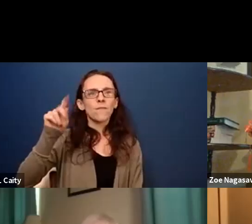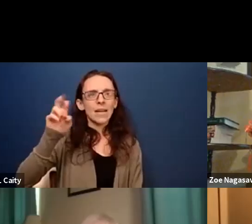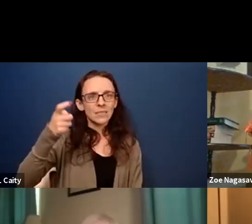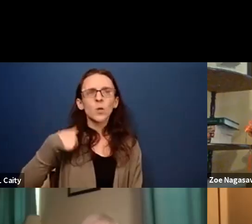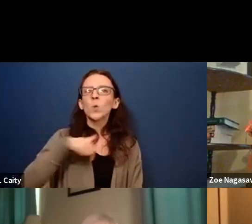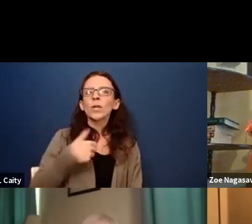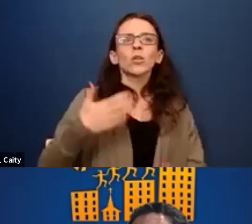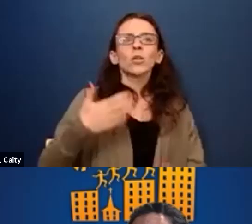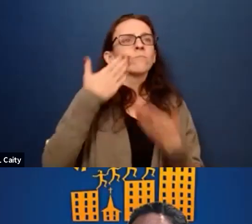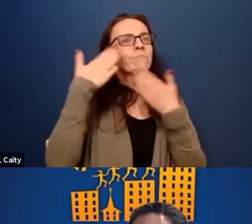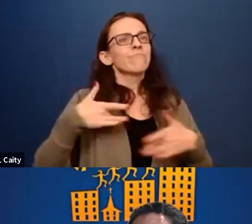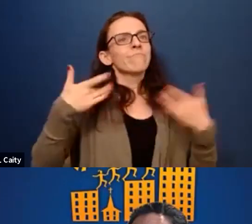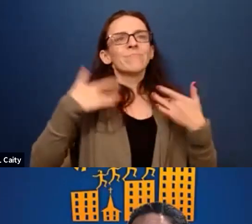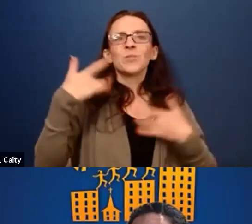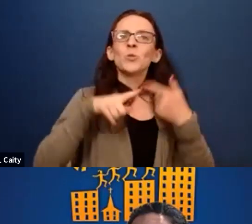offering live